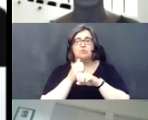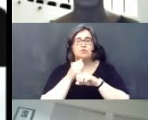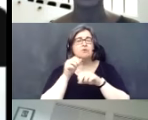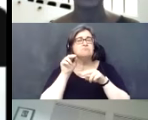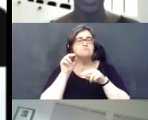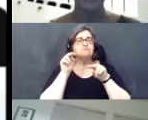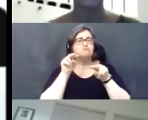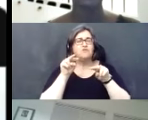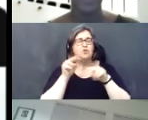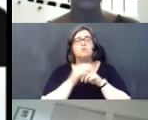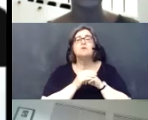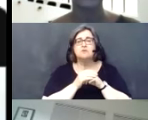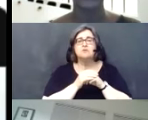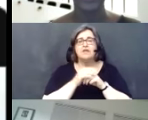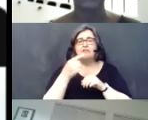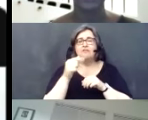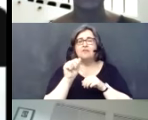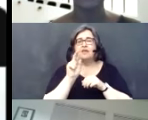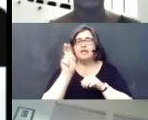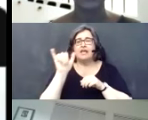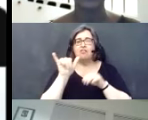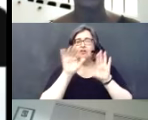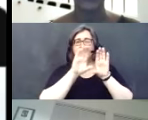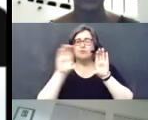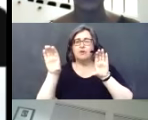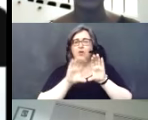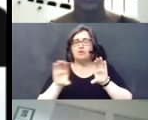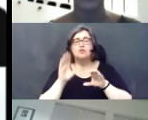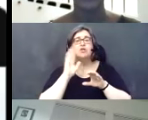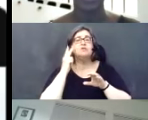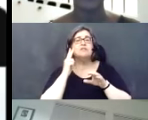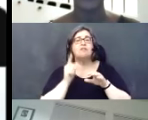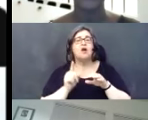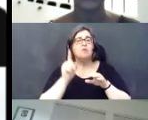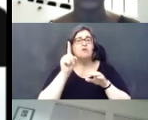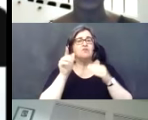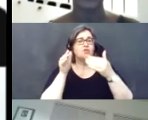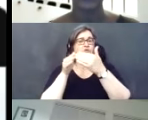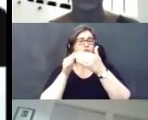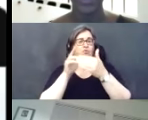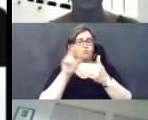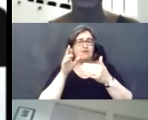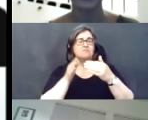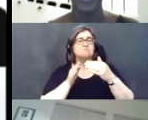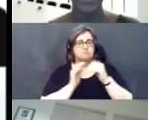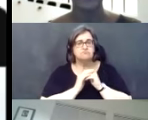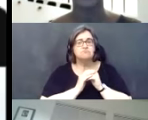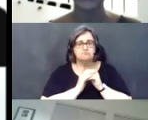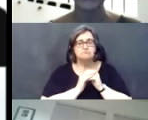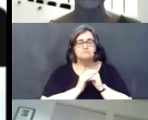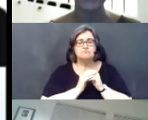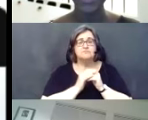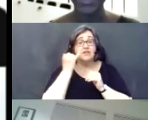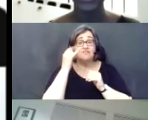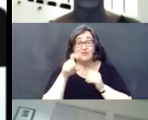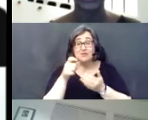view. You will find the different layouts above the speaker's video or in the upper right section of your screen. If you